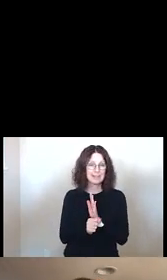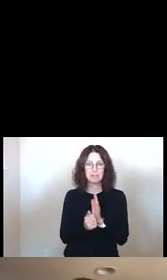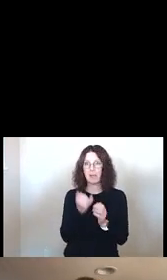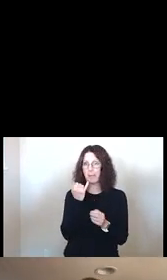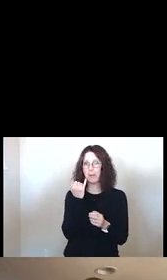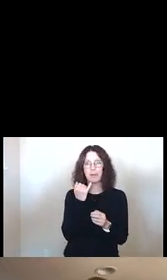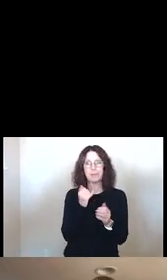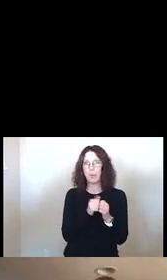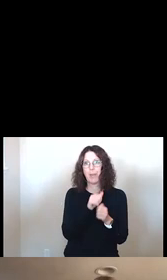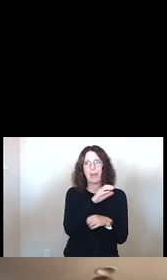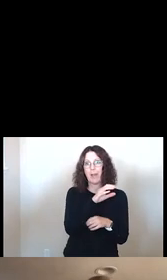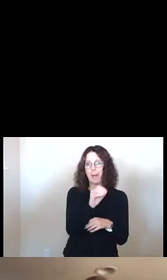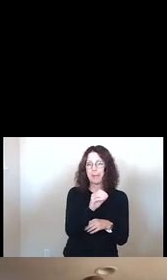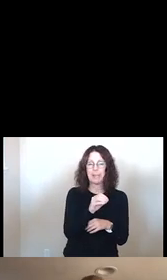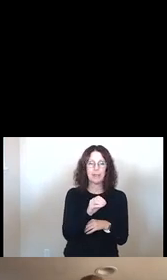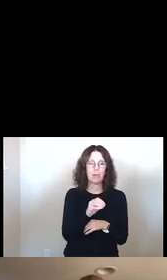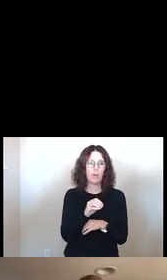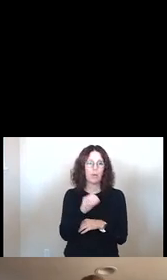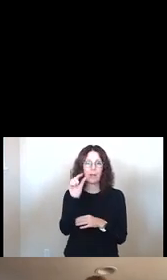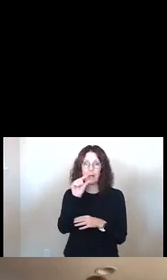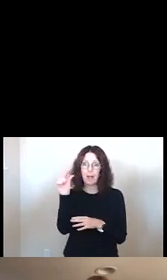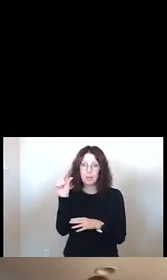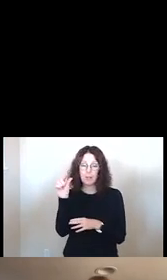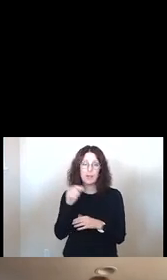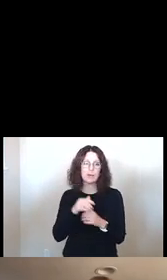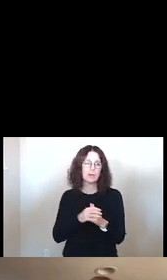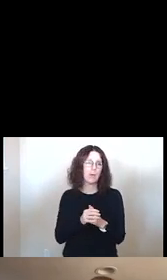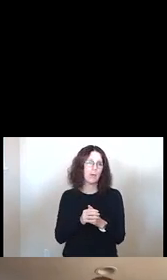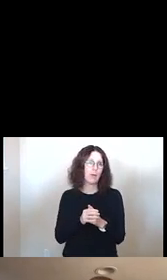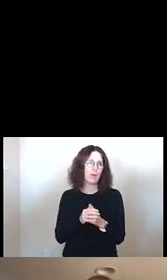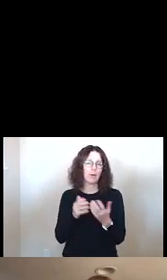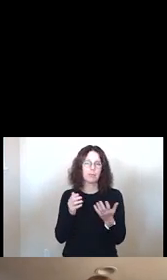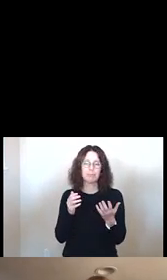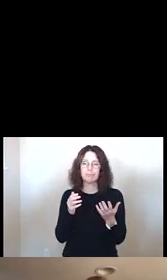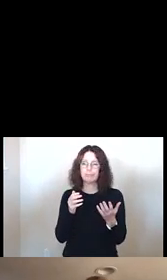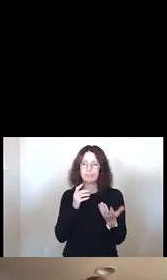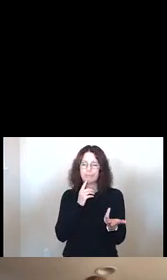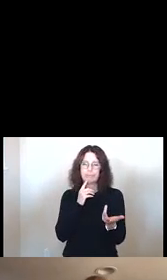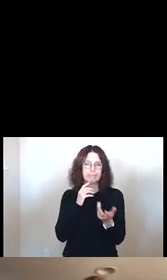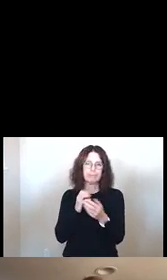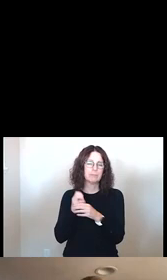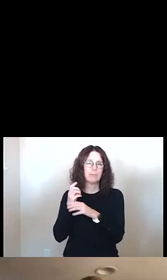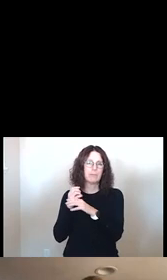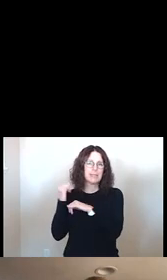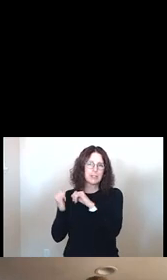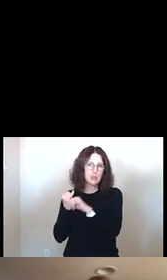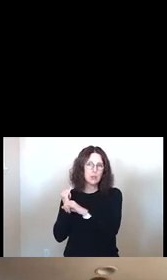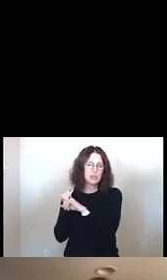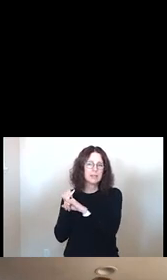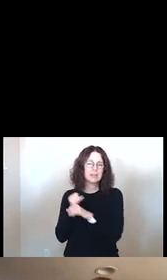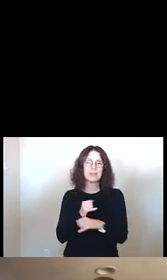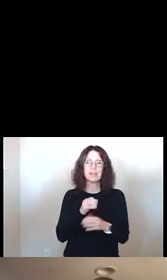in a government sector, or international institutions, economics students will have